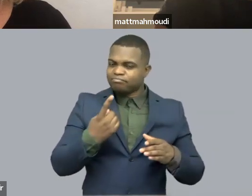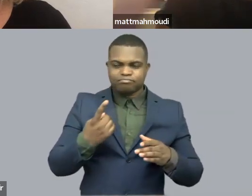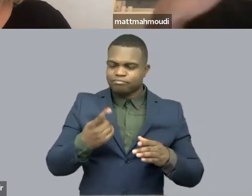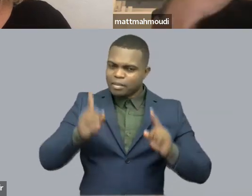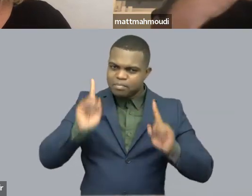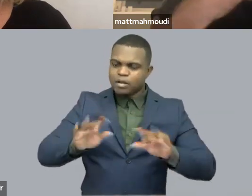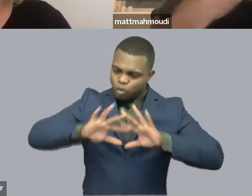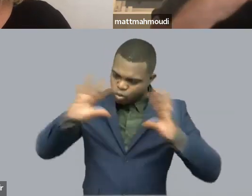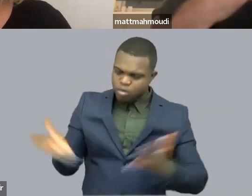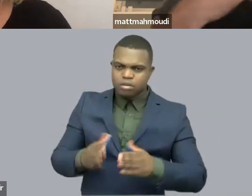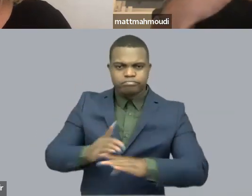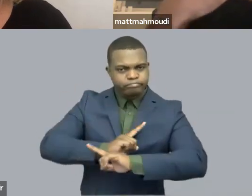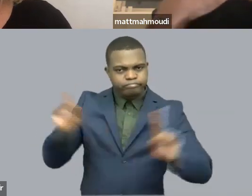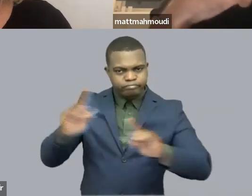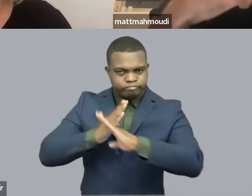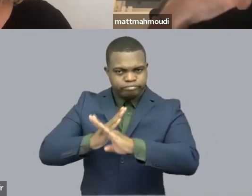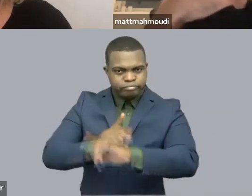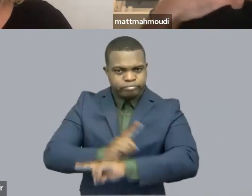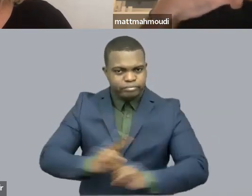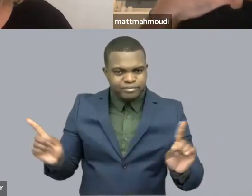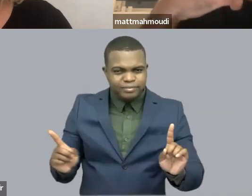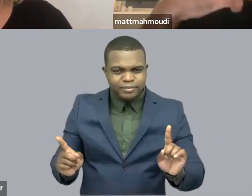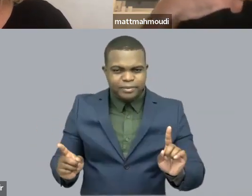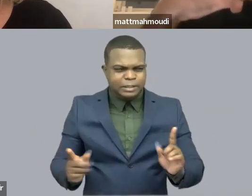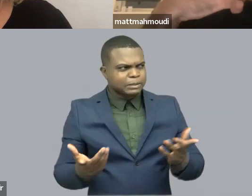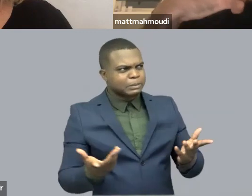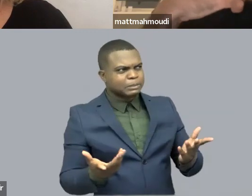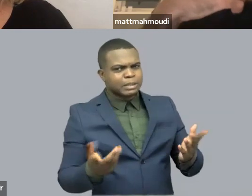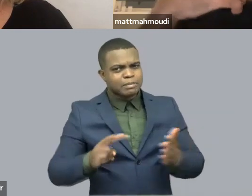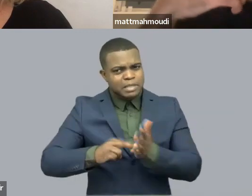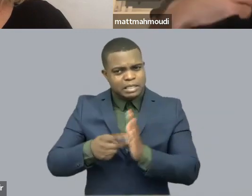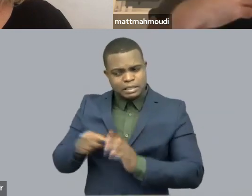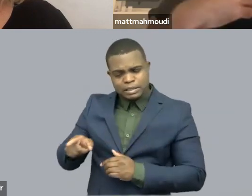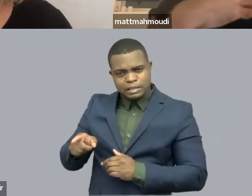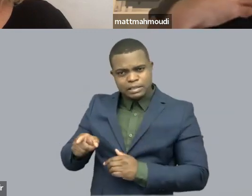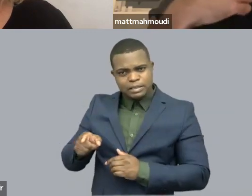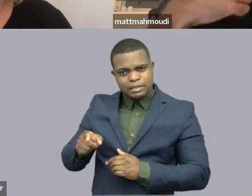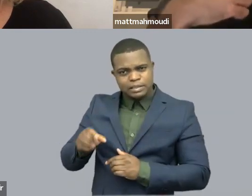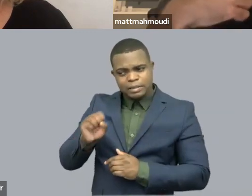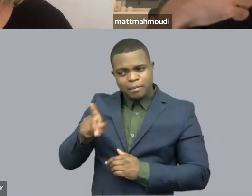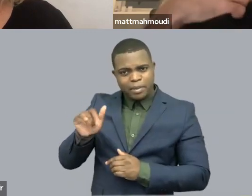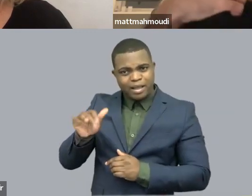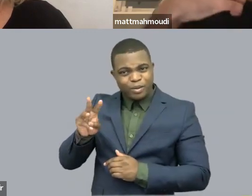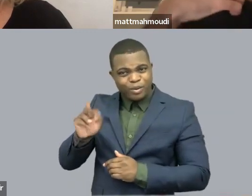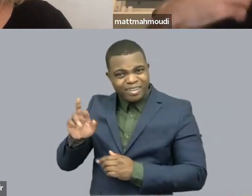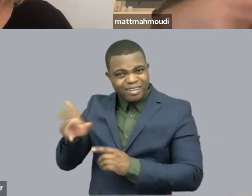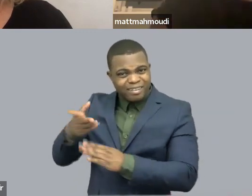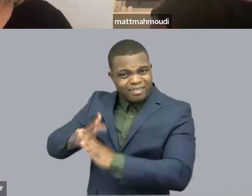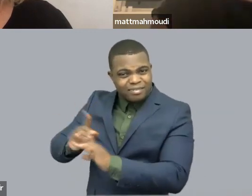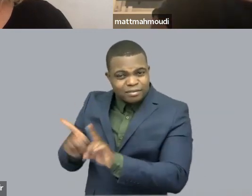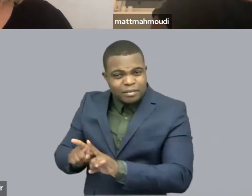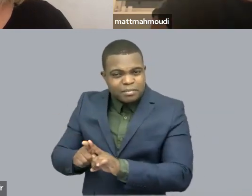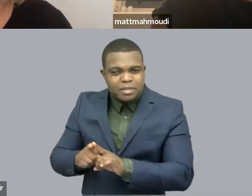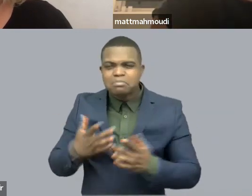perhaps, what their thoughts are on how we move the lever on this. From where I stand, it's all down to prohibition,